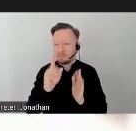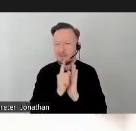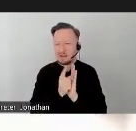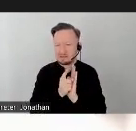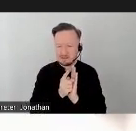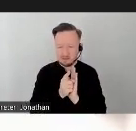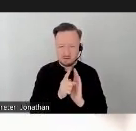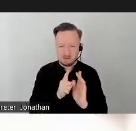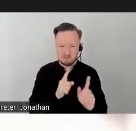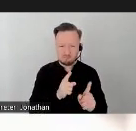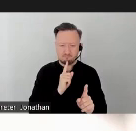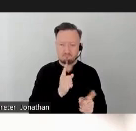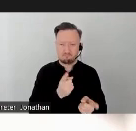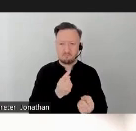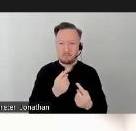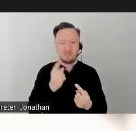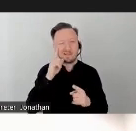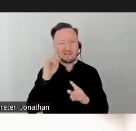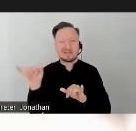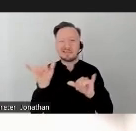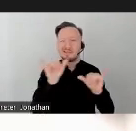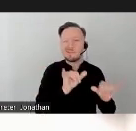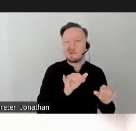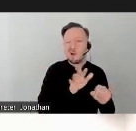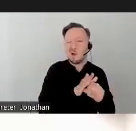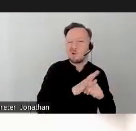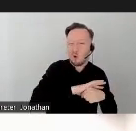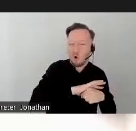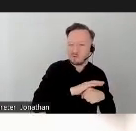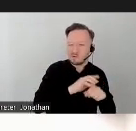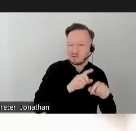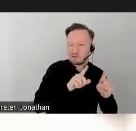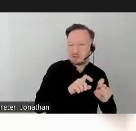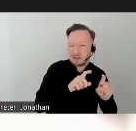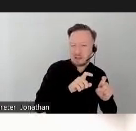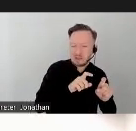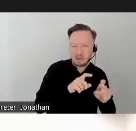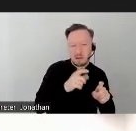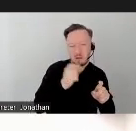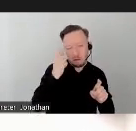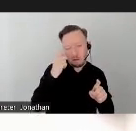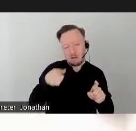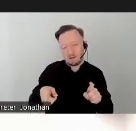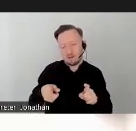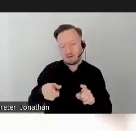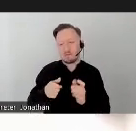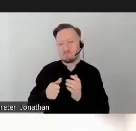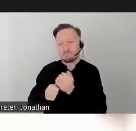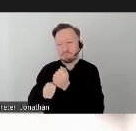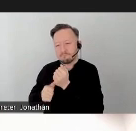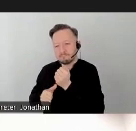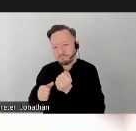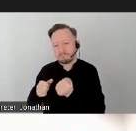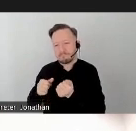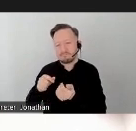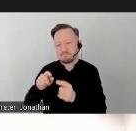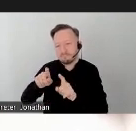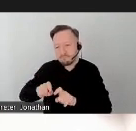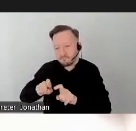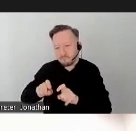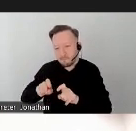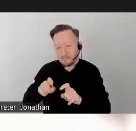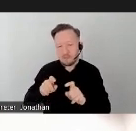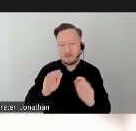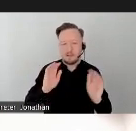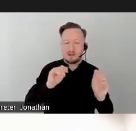a COVID test. Of course, this is a test of a stool sample as opposed to what you do for a